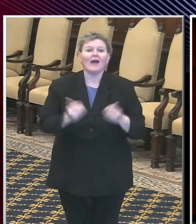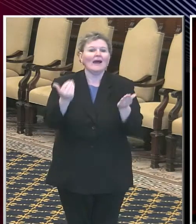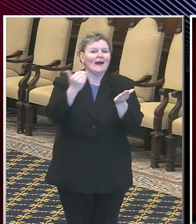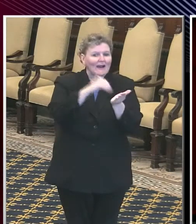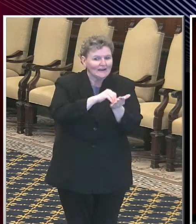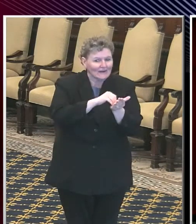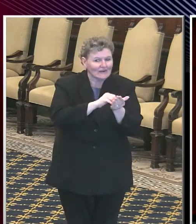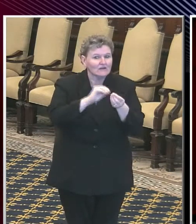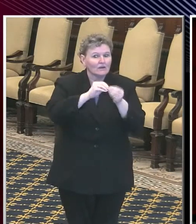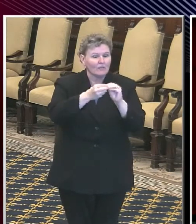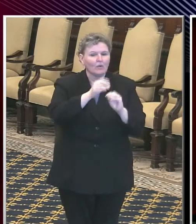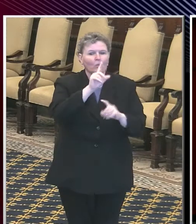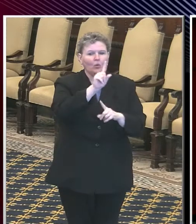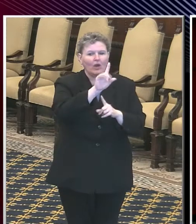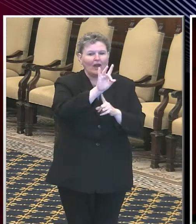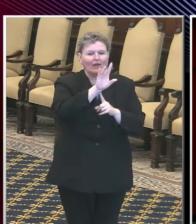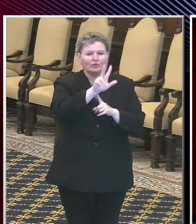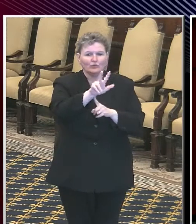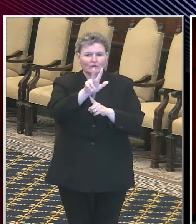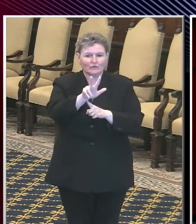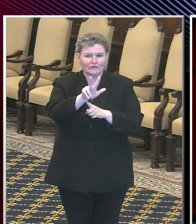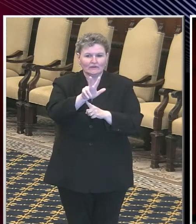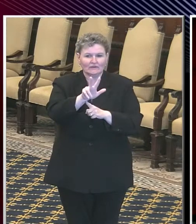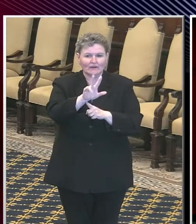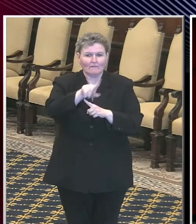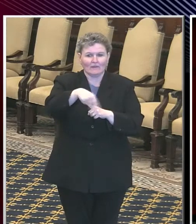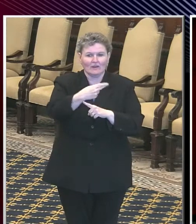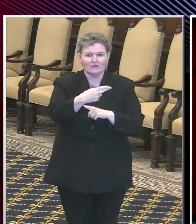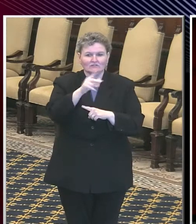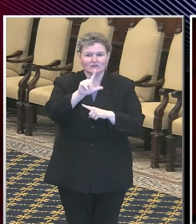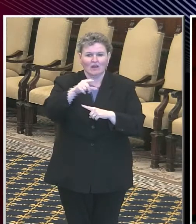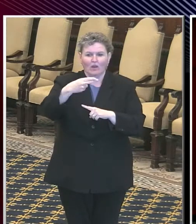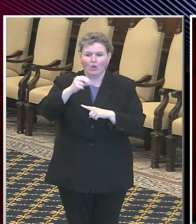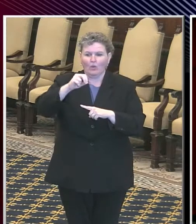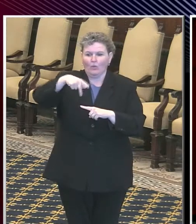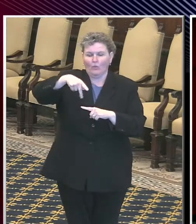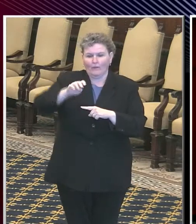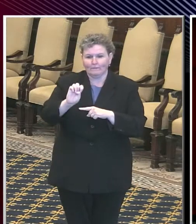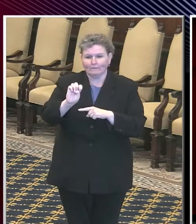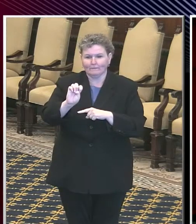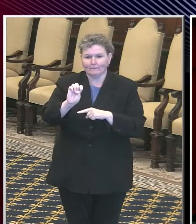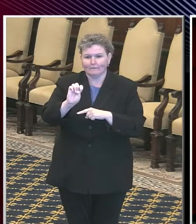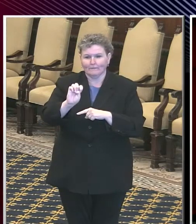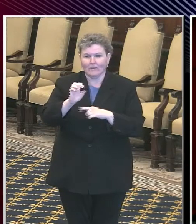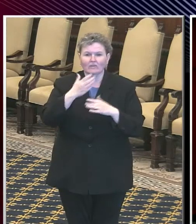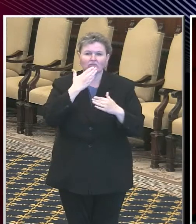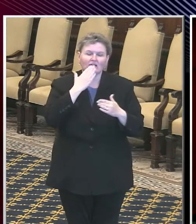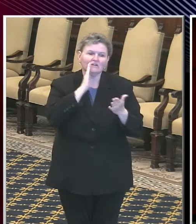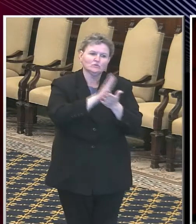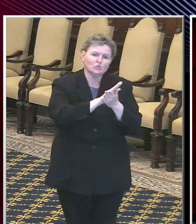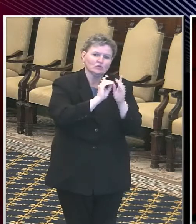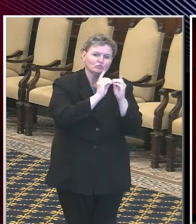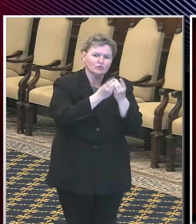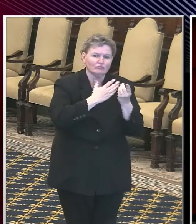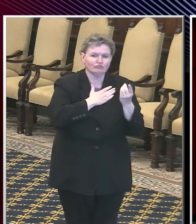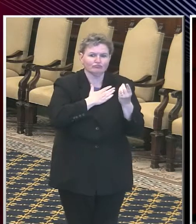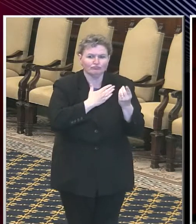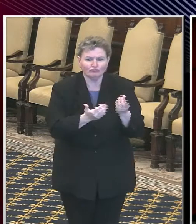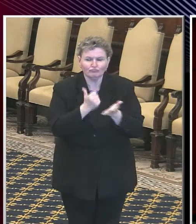phone number in case of an emergency. All messages will be returned the next day. Clinicians will